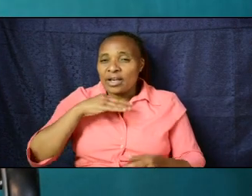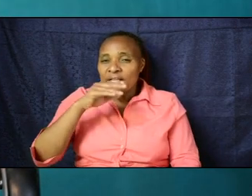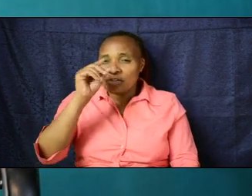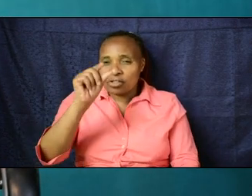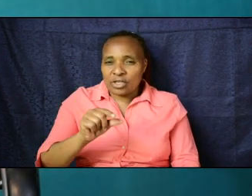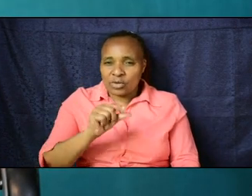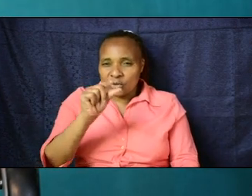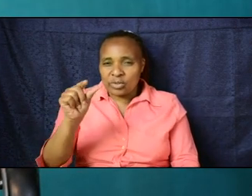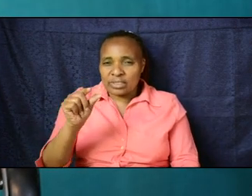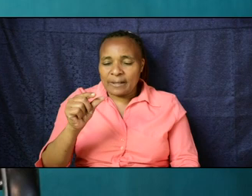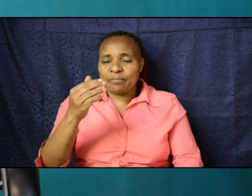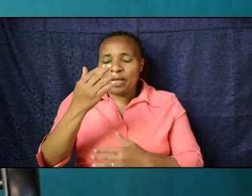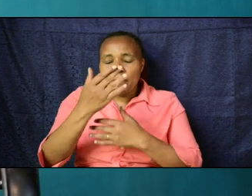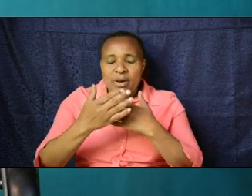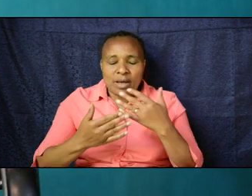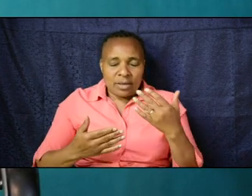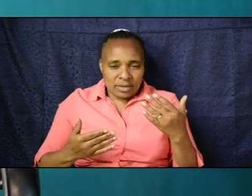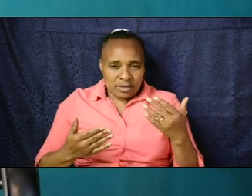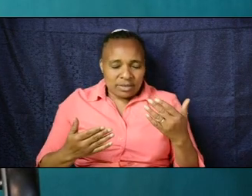the blood